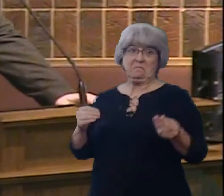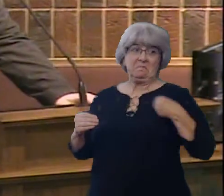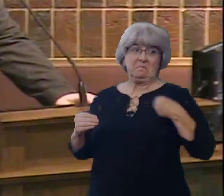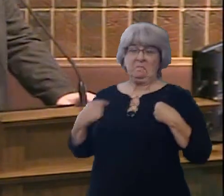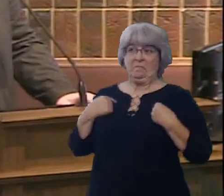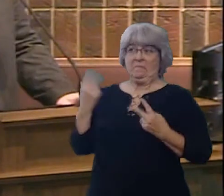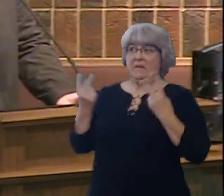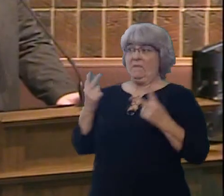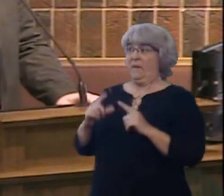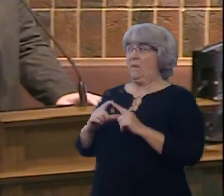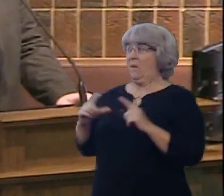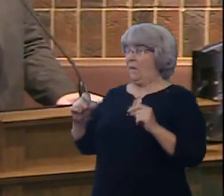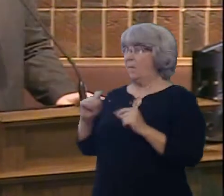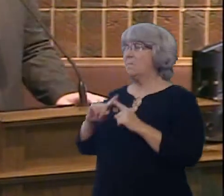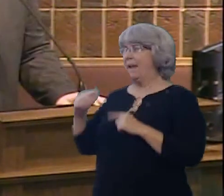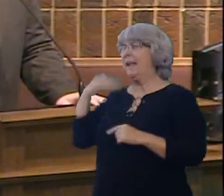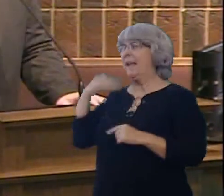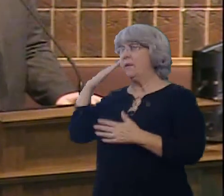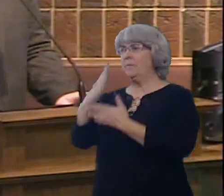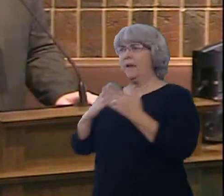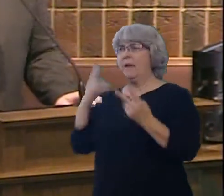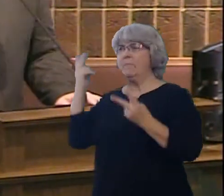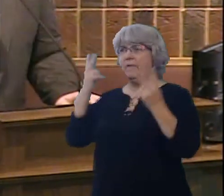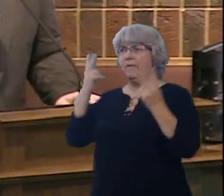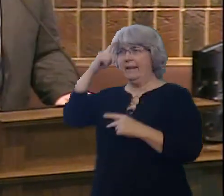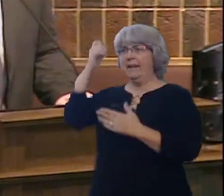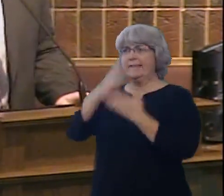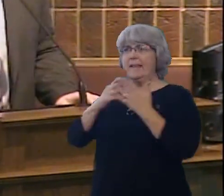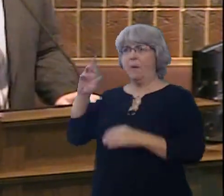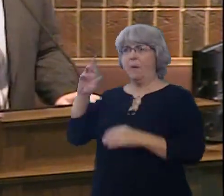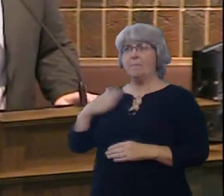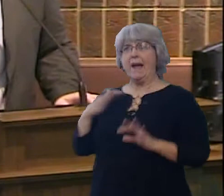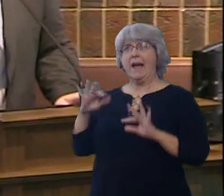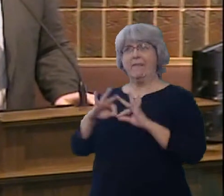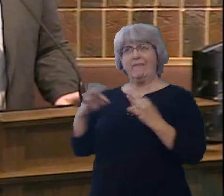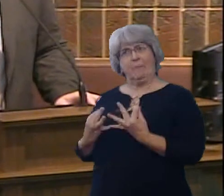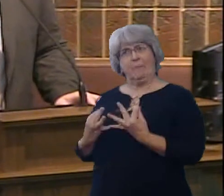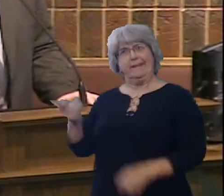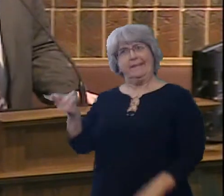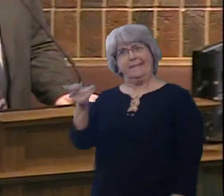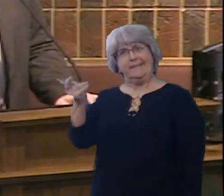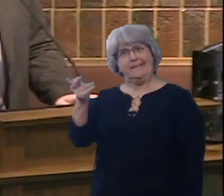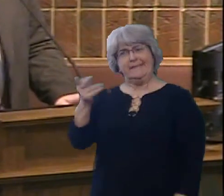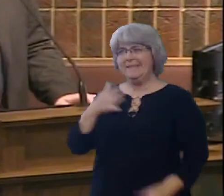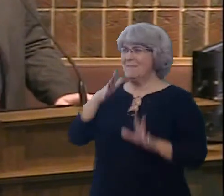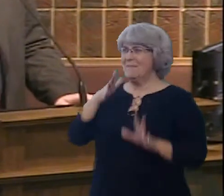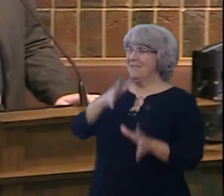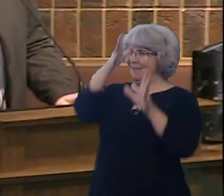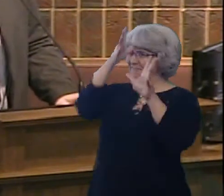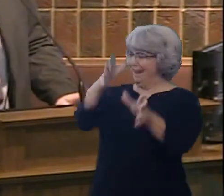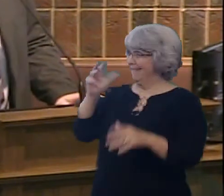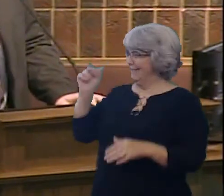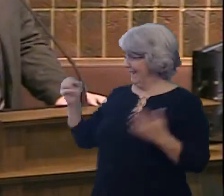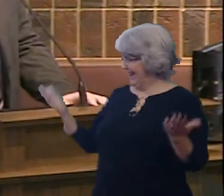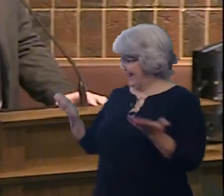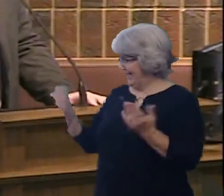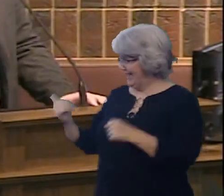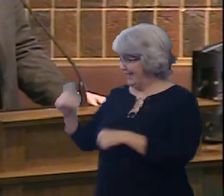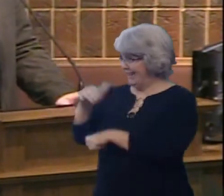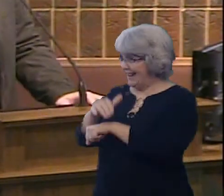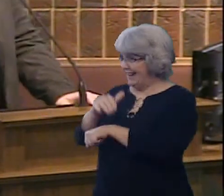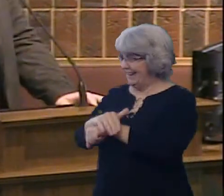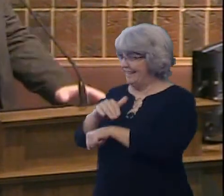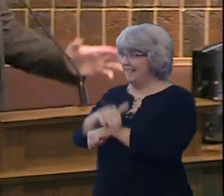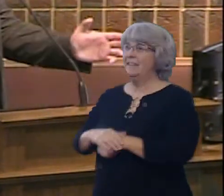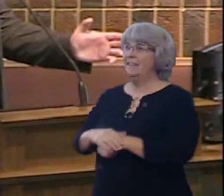to me, but I know we have some visitors because I'm related to a couple of them who are here. I know my grandparents are visiting tonight, but whether or